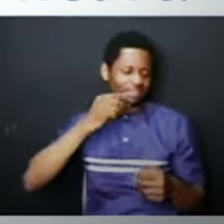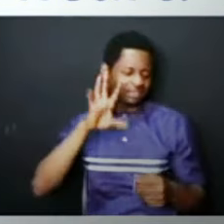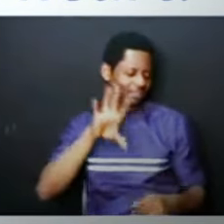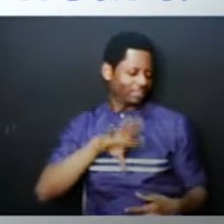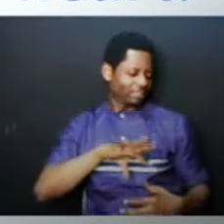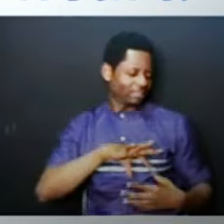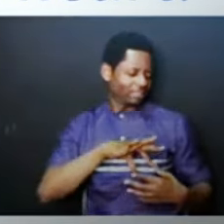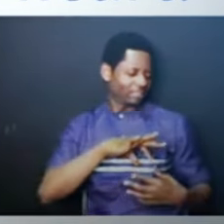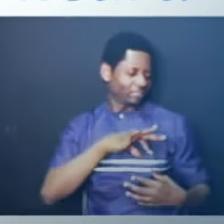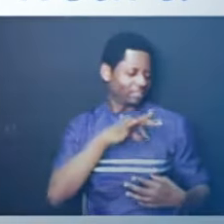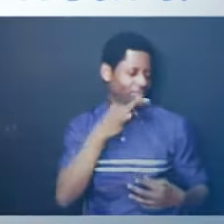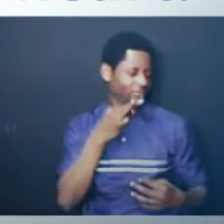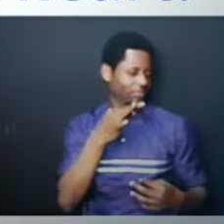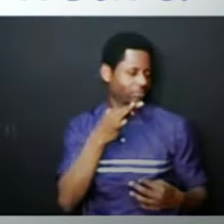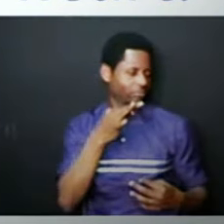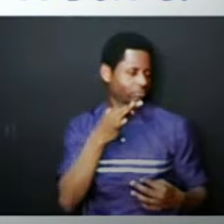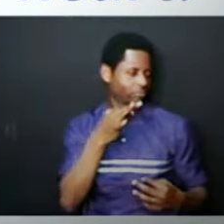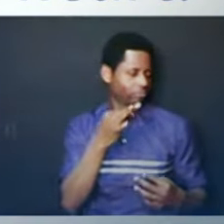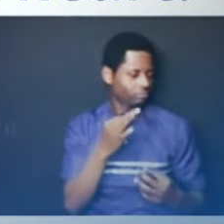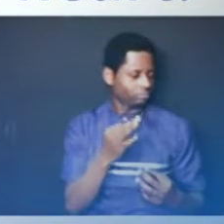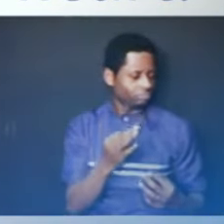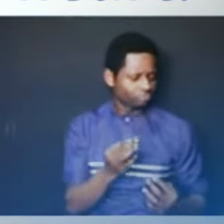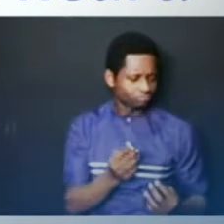wickedness in the heart.